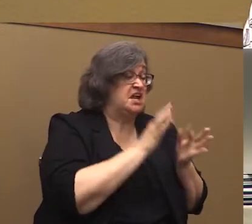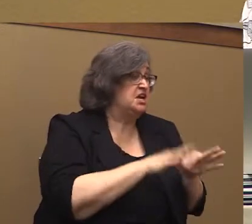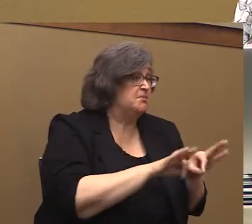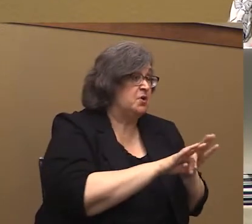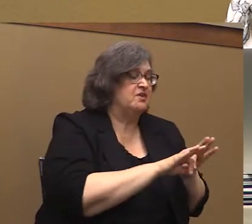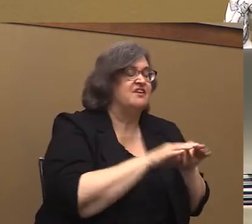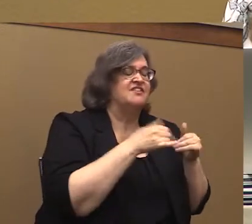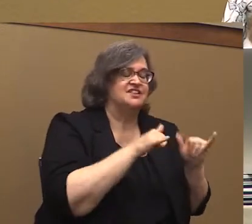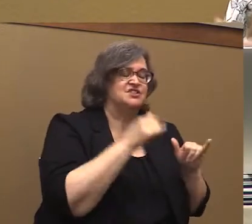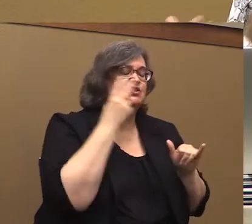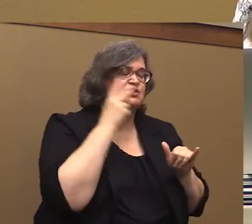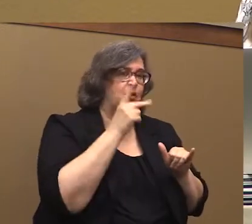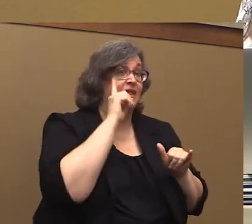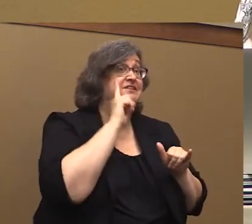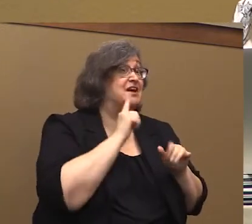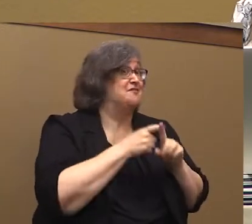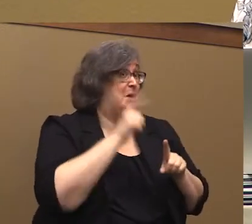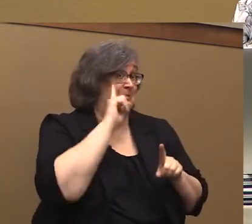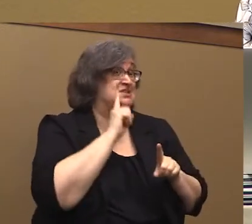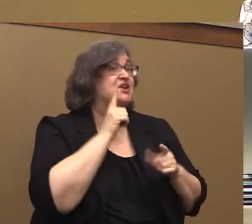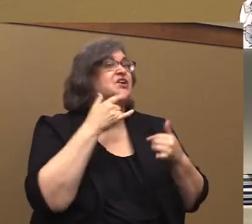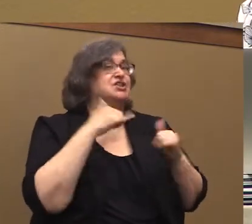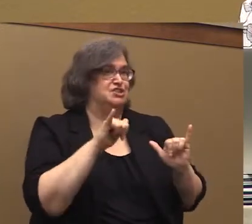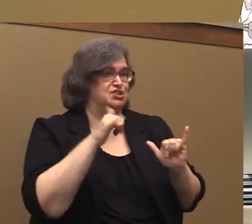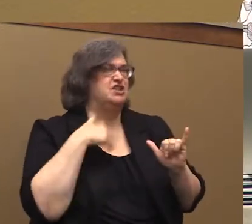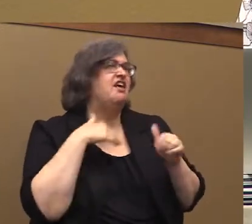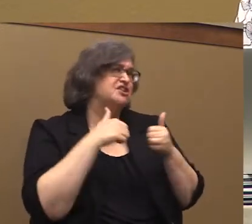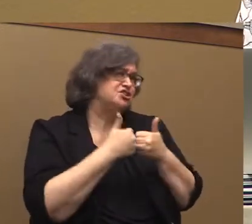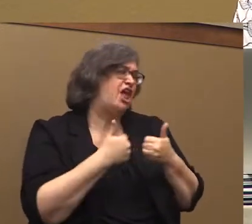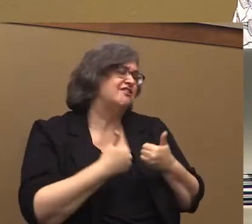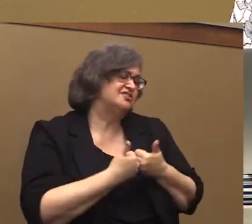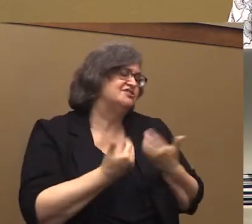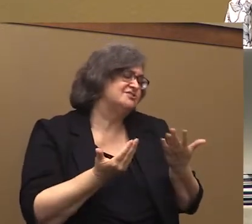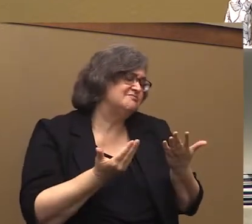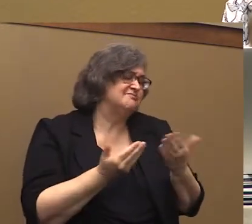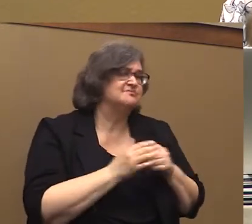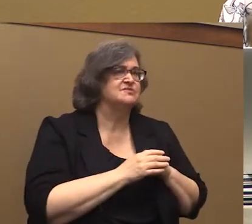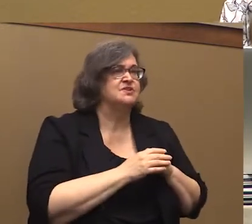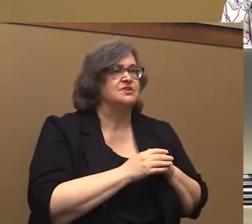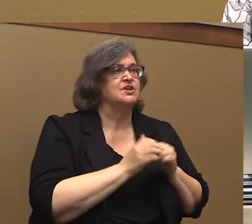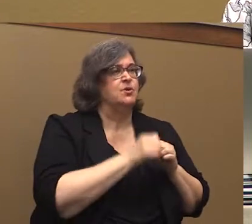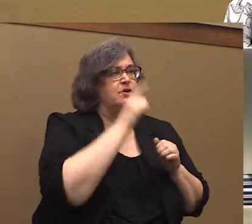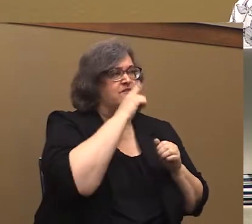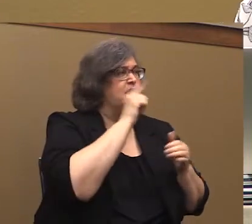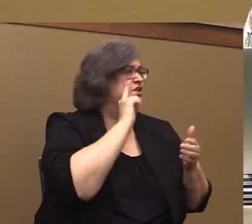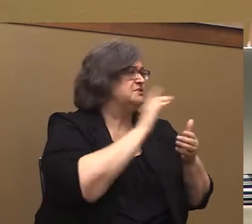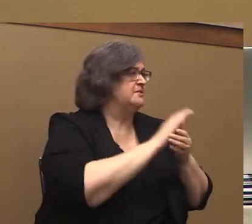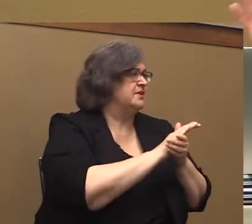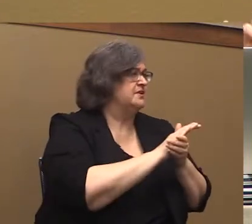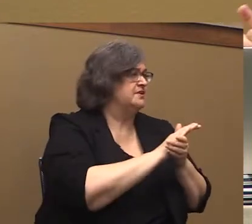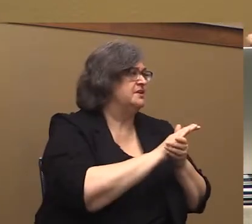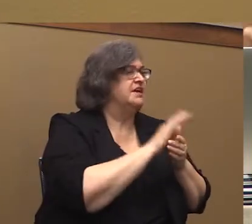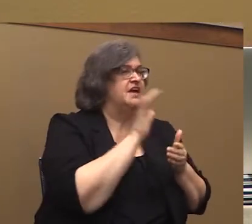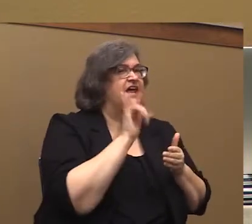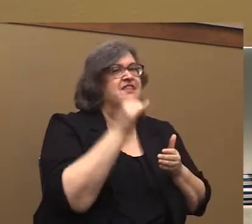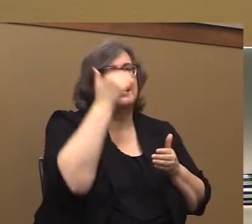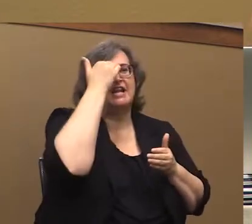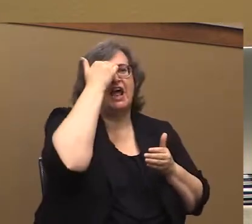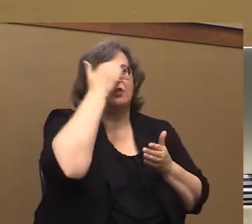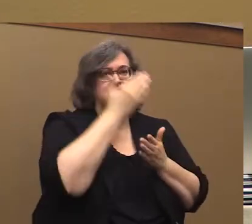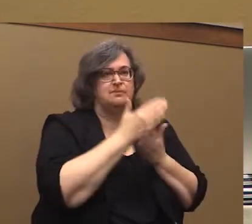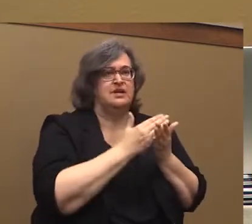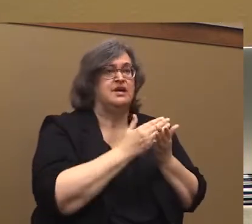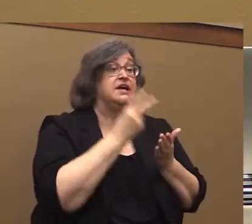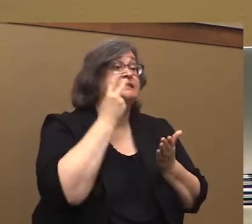found that deaf children of deaf families still had challenges with false belief and that knowledge